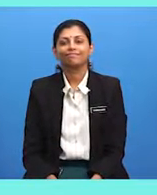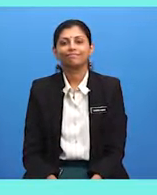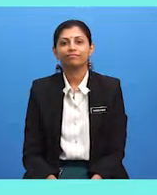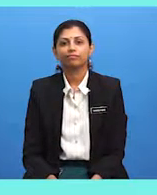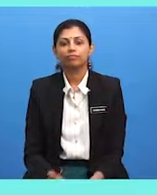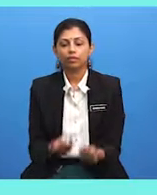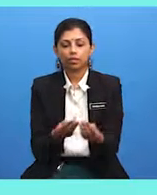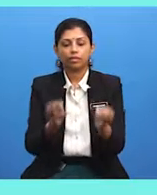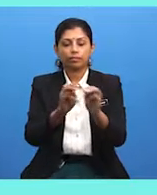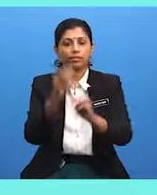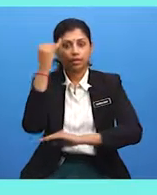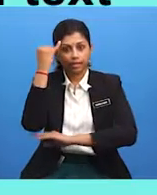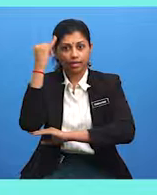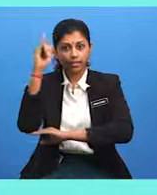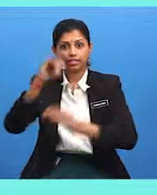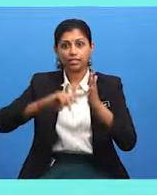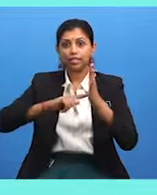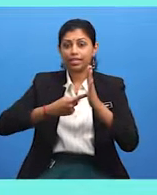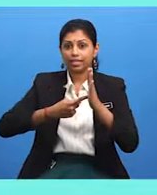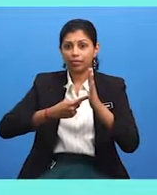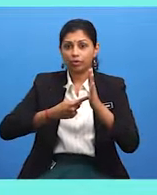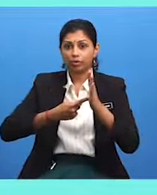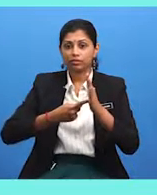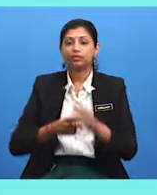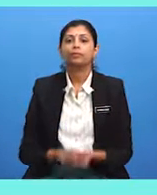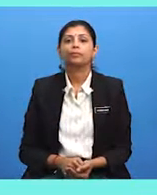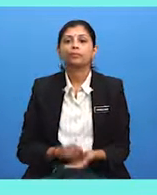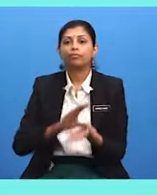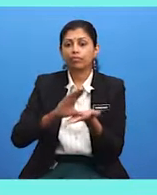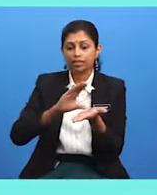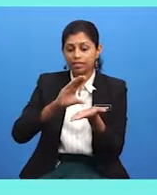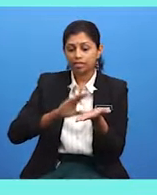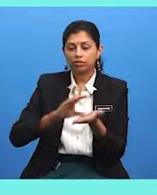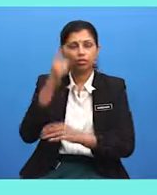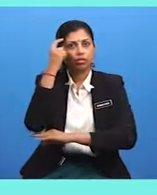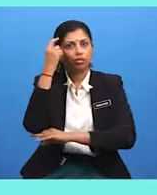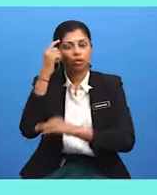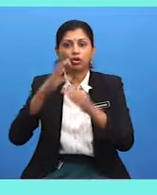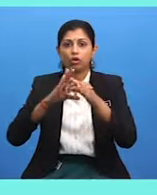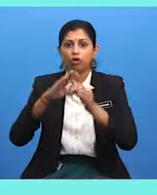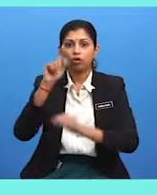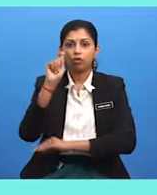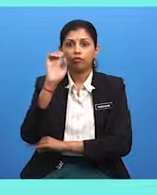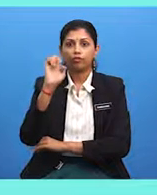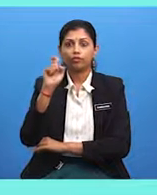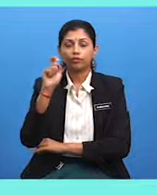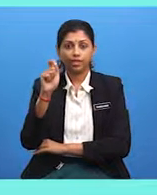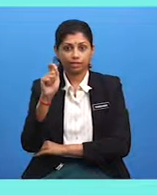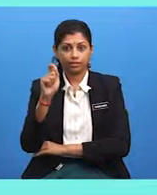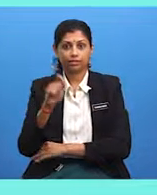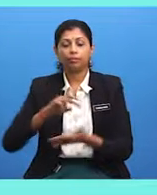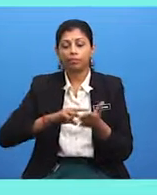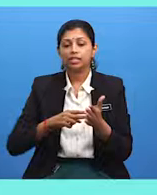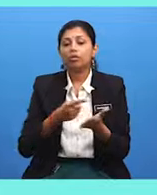The main idea is the key point or the central thought of the text.